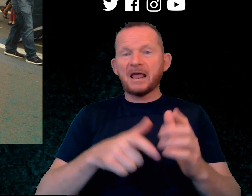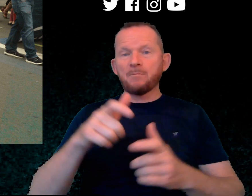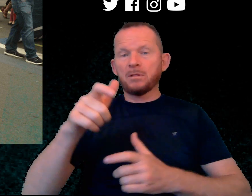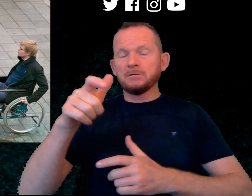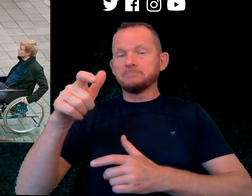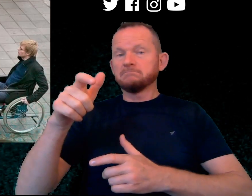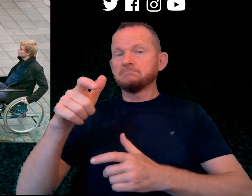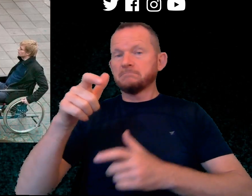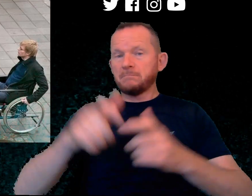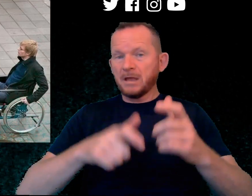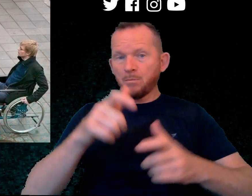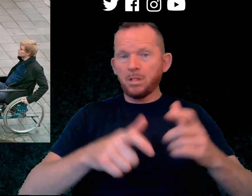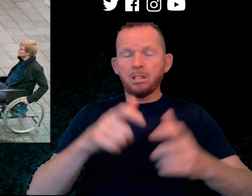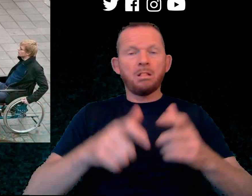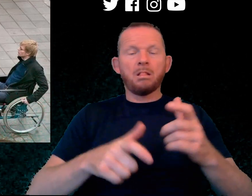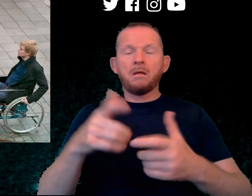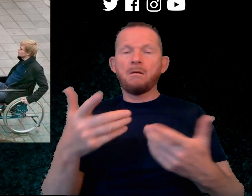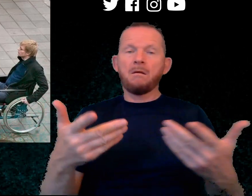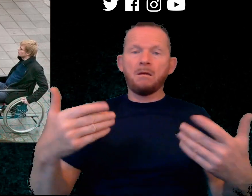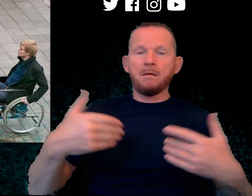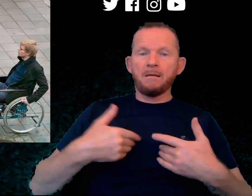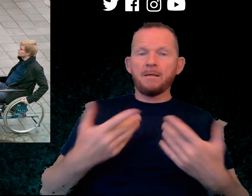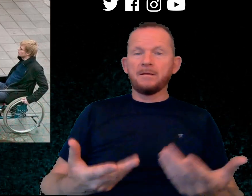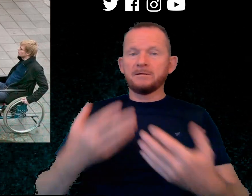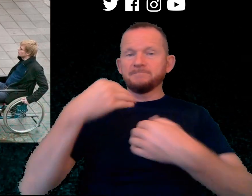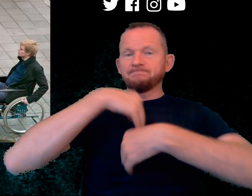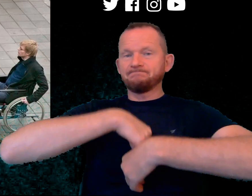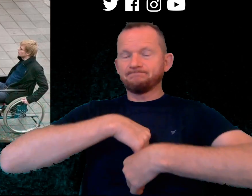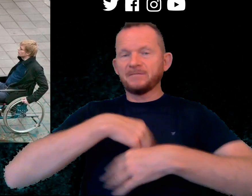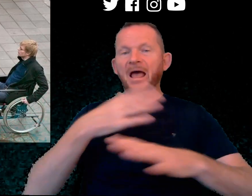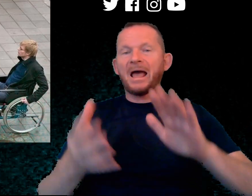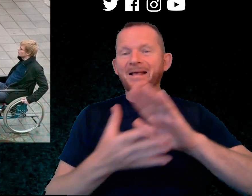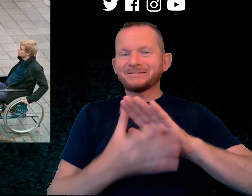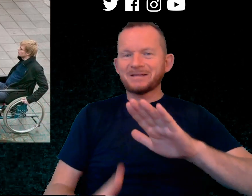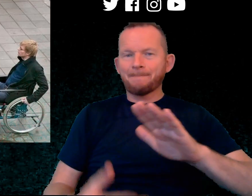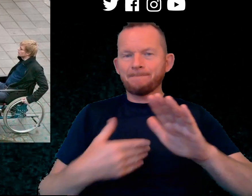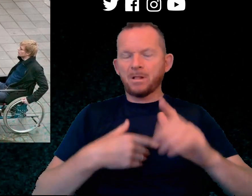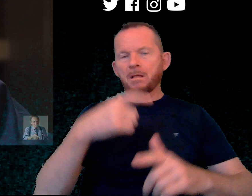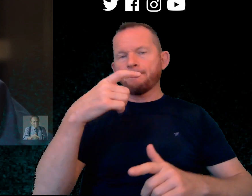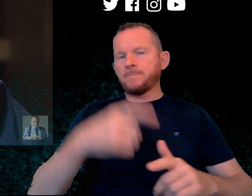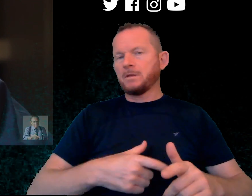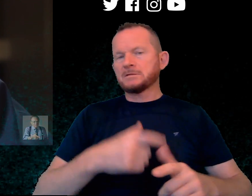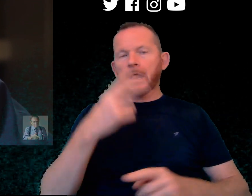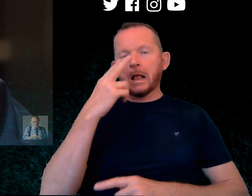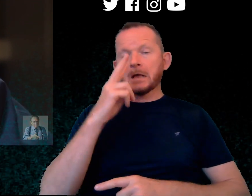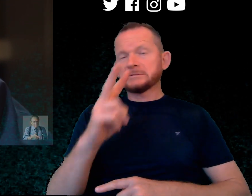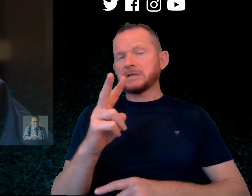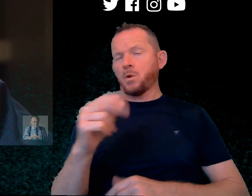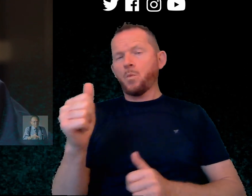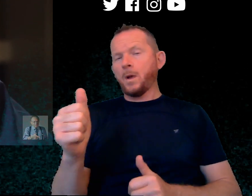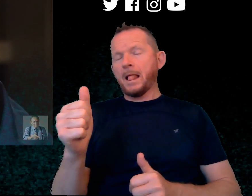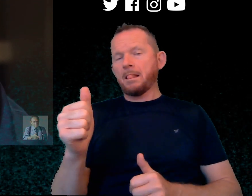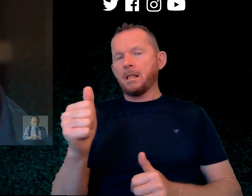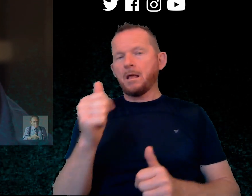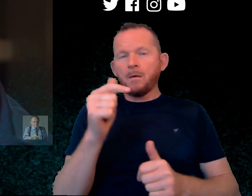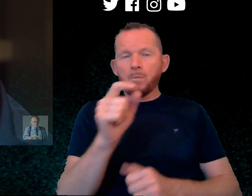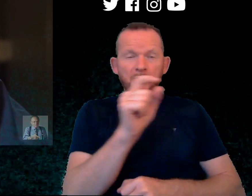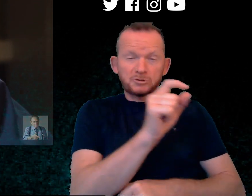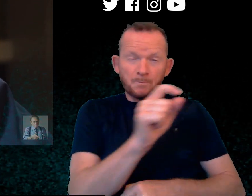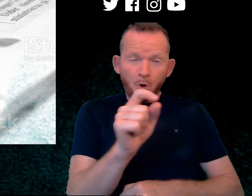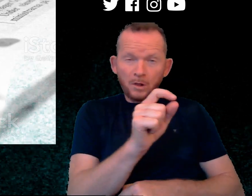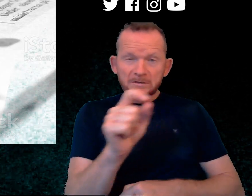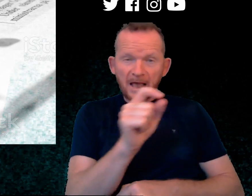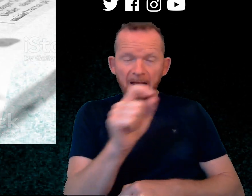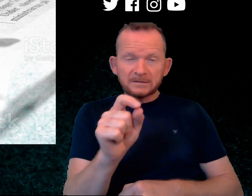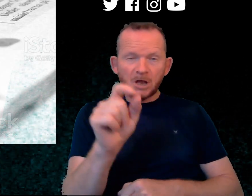disable people as much or to a greater extent than anything inherent. For example, a person may not be able to see that